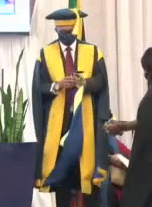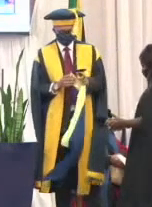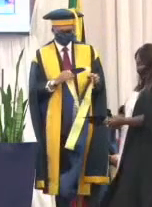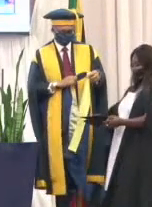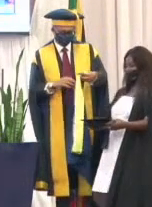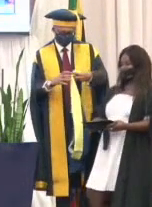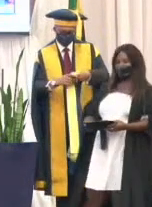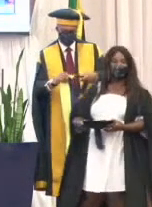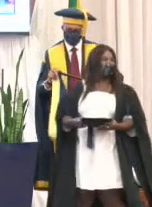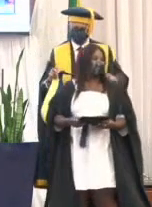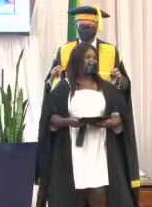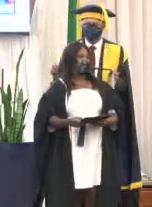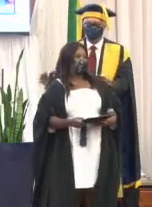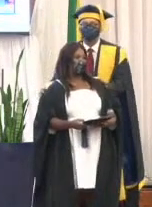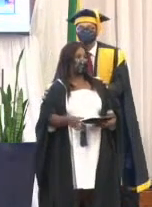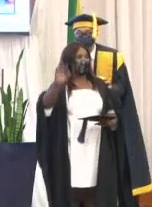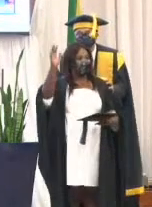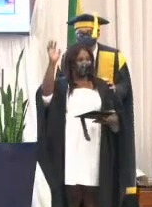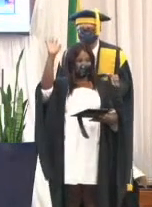Morgan Lochner.